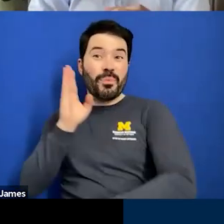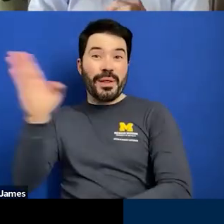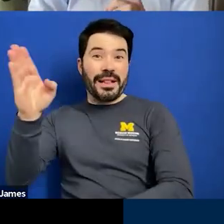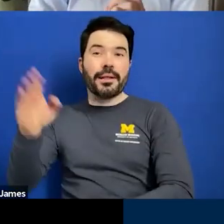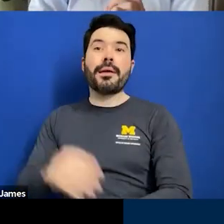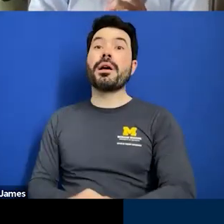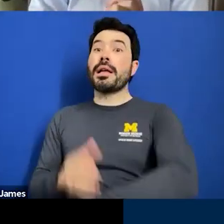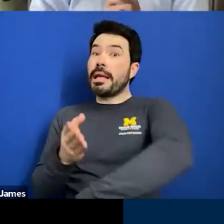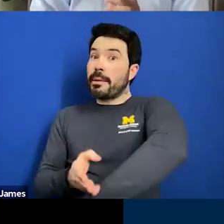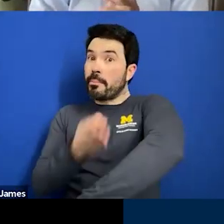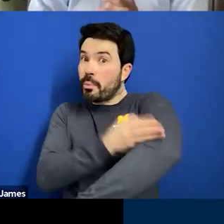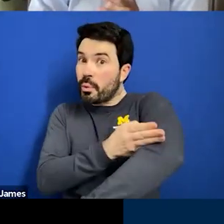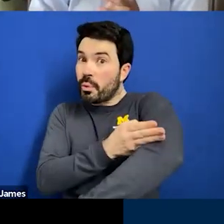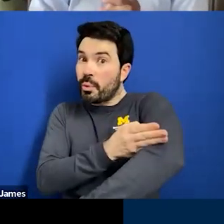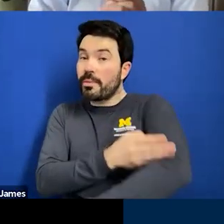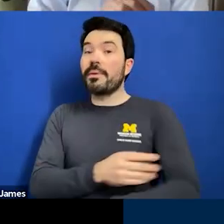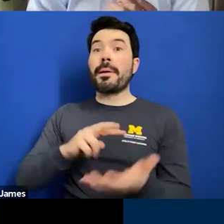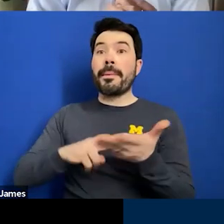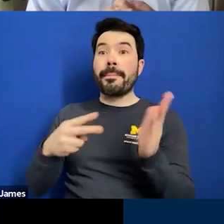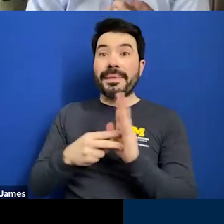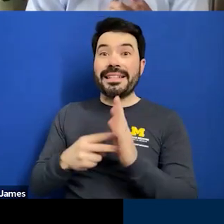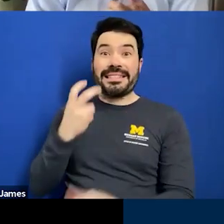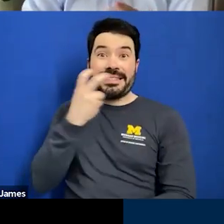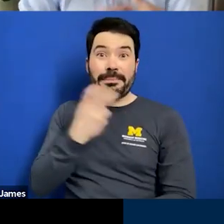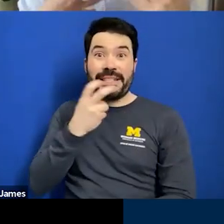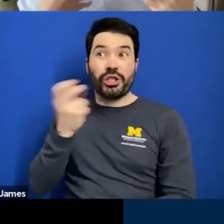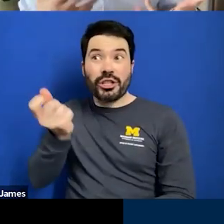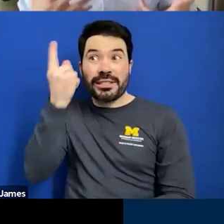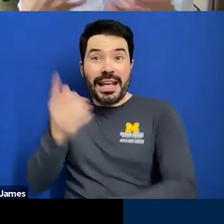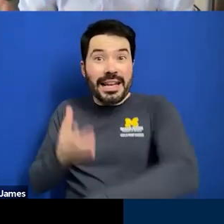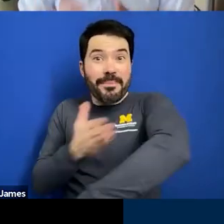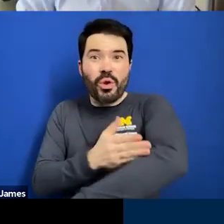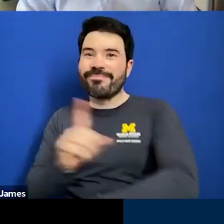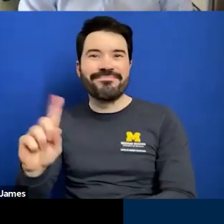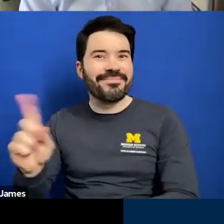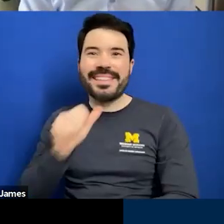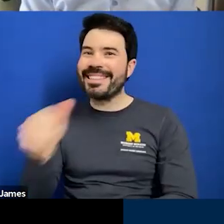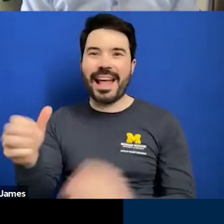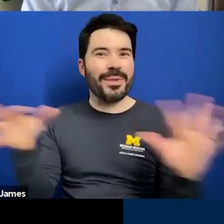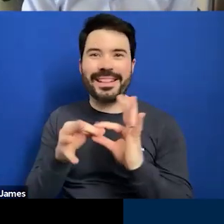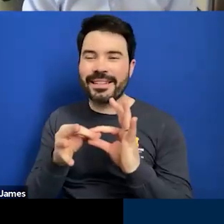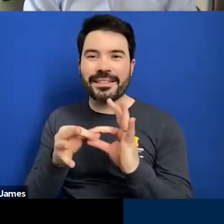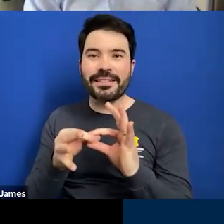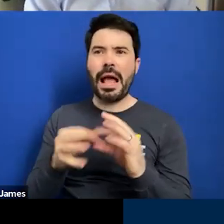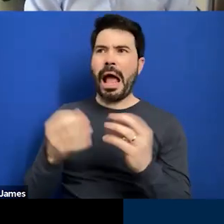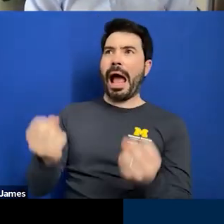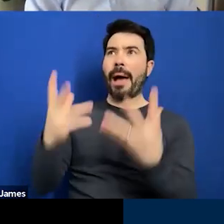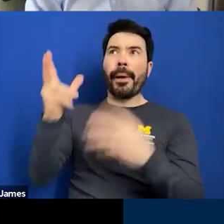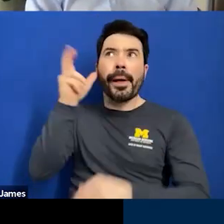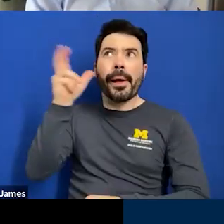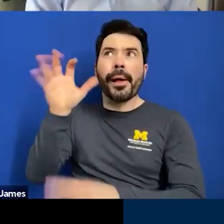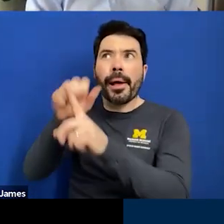that quality of life is not at all correlated with the improvement in speech perception. How many more words you get with that hearing